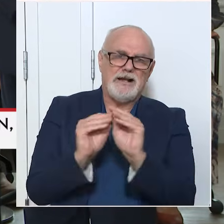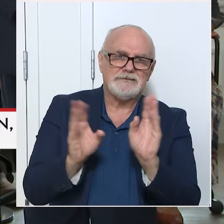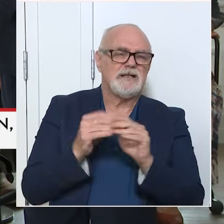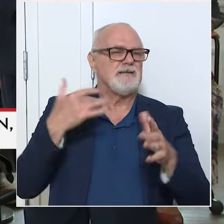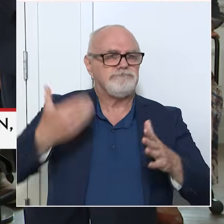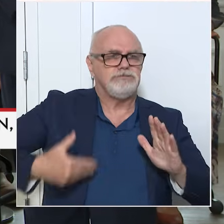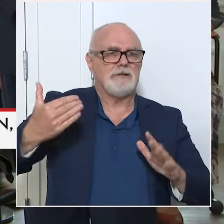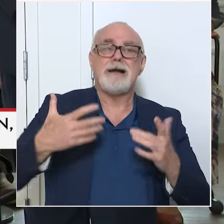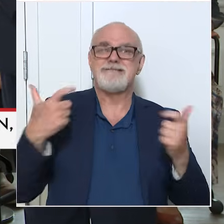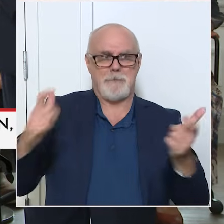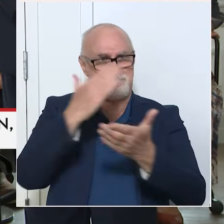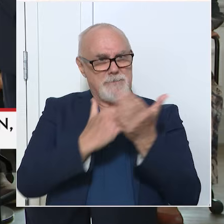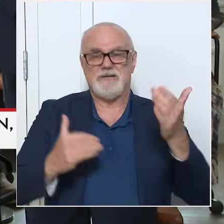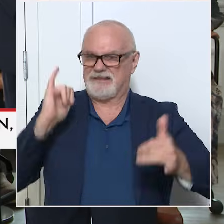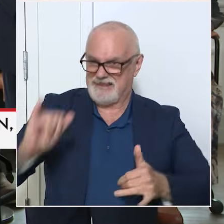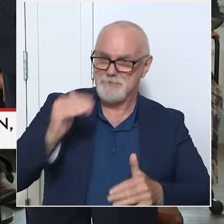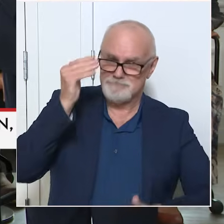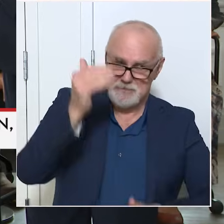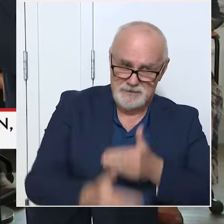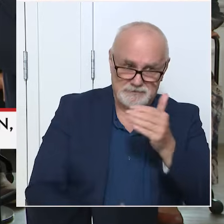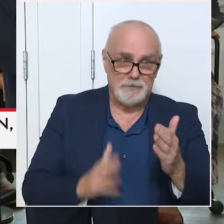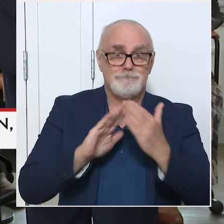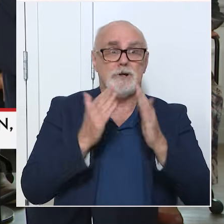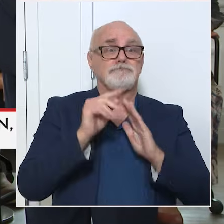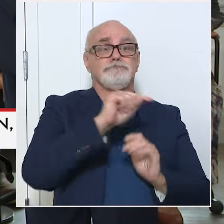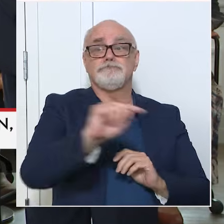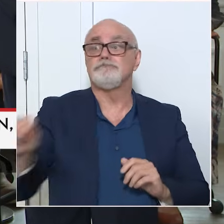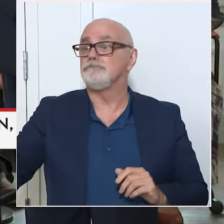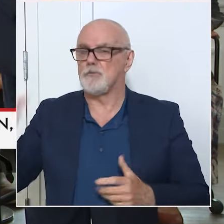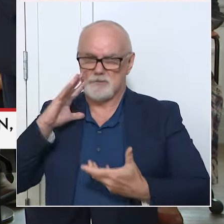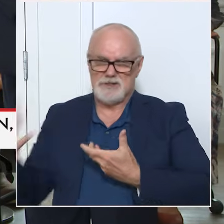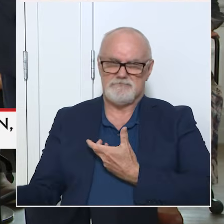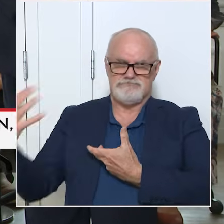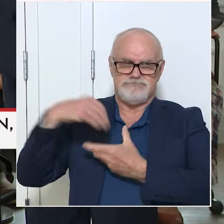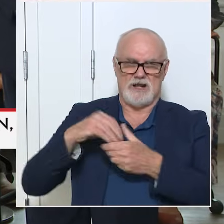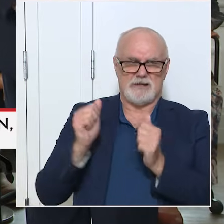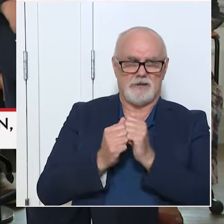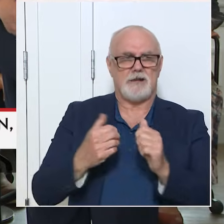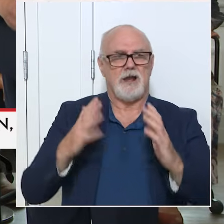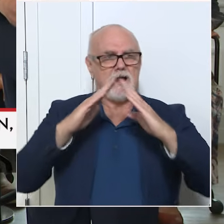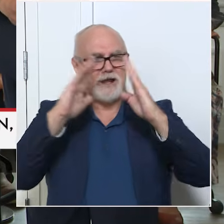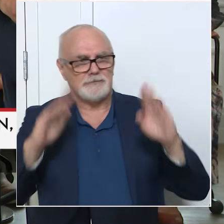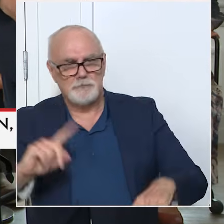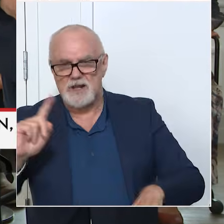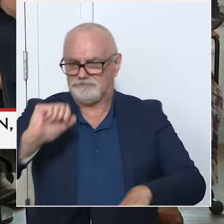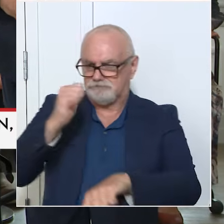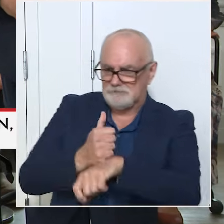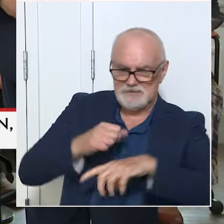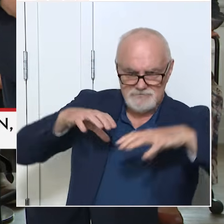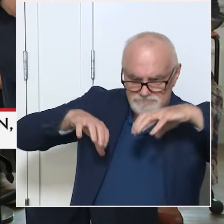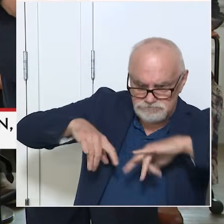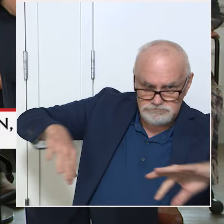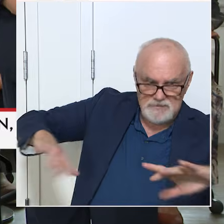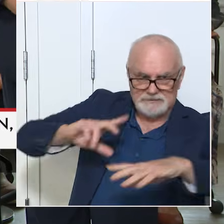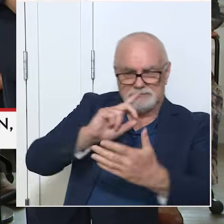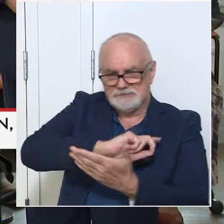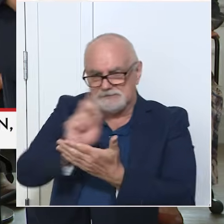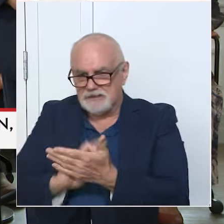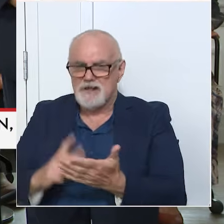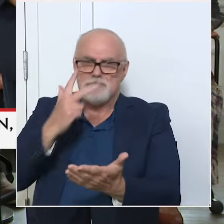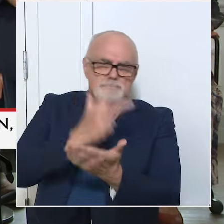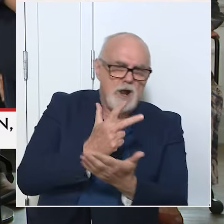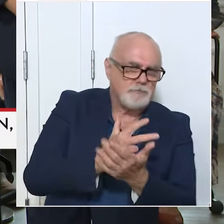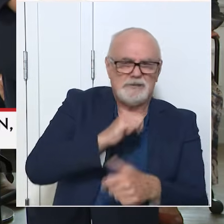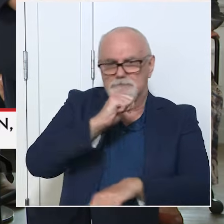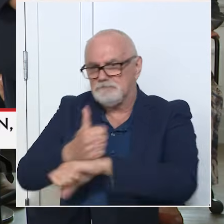process. The community has been engaged with where the housing is going to go, with where the parking is going to go, with how the transportation